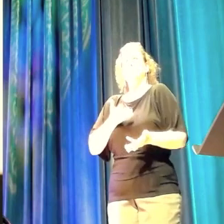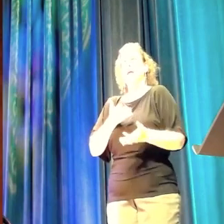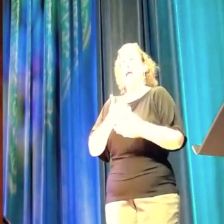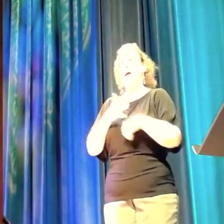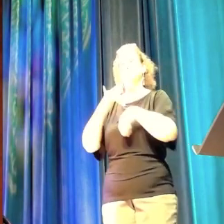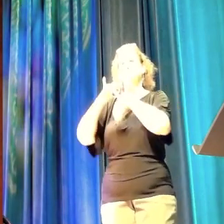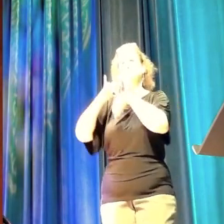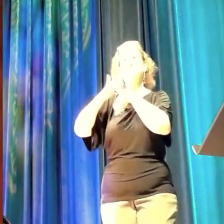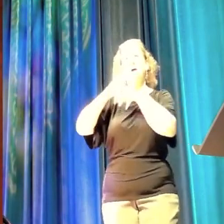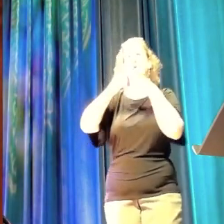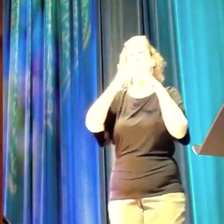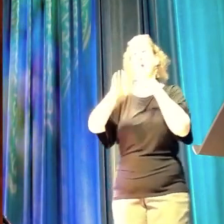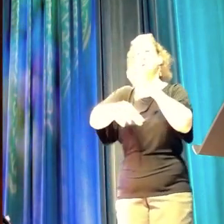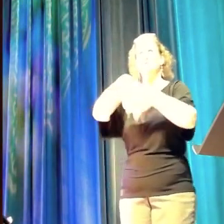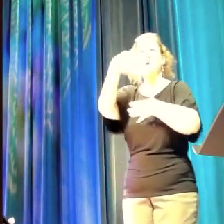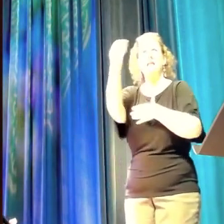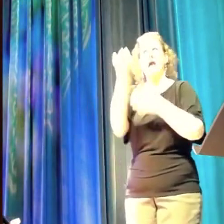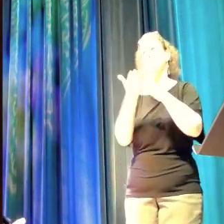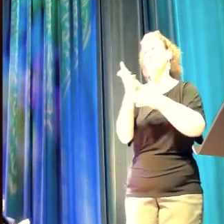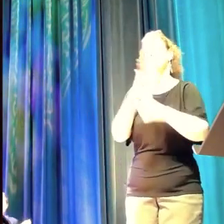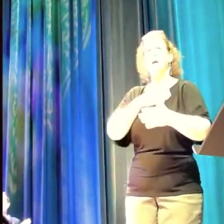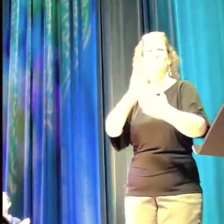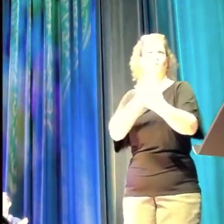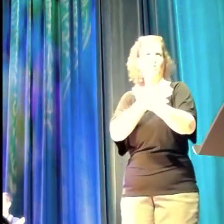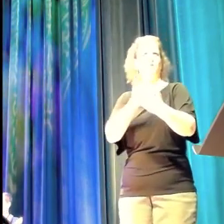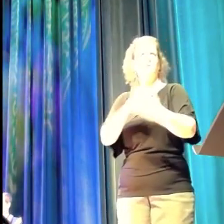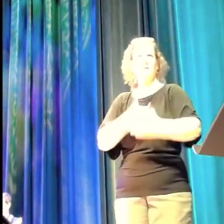to bring it out through my music and my heart.